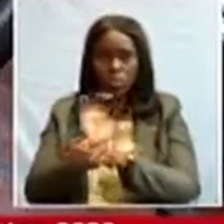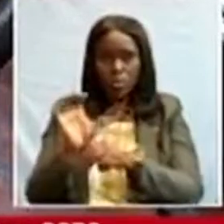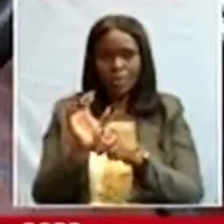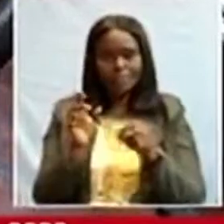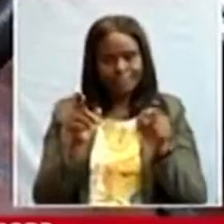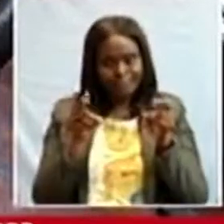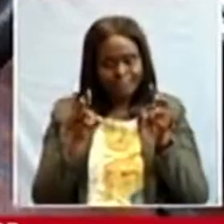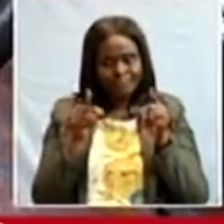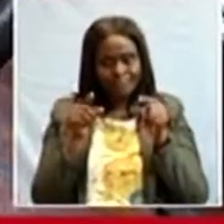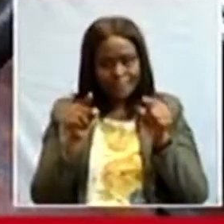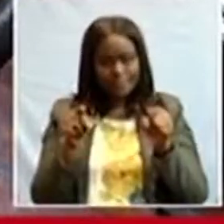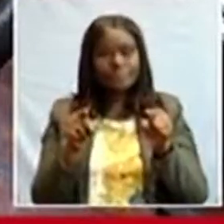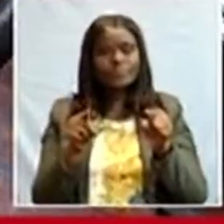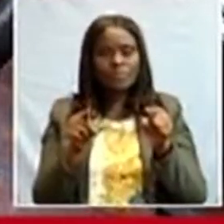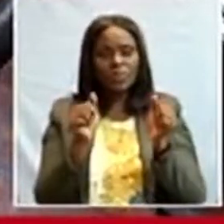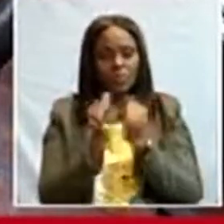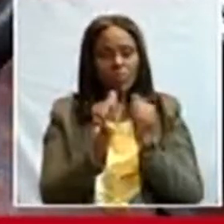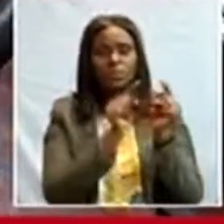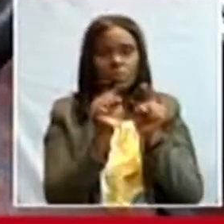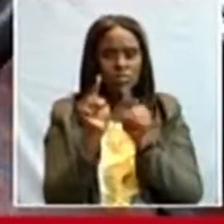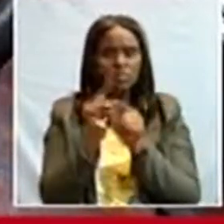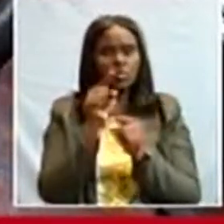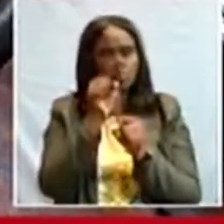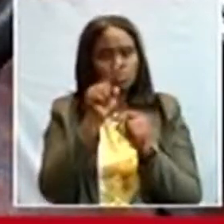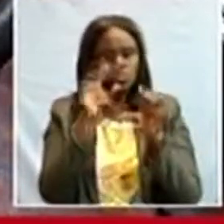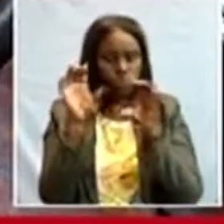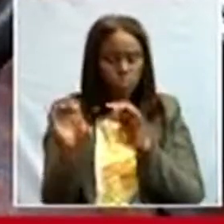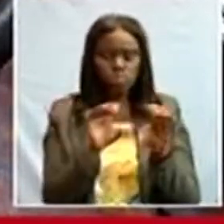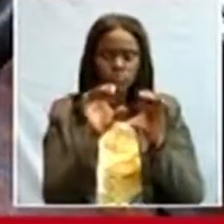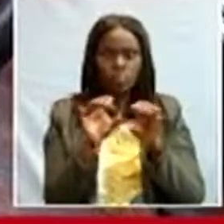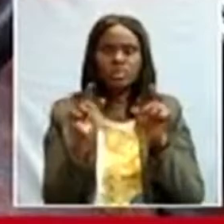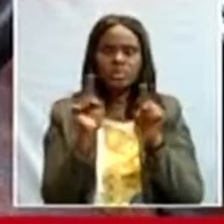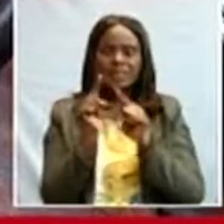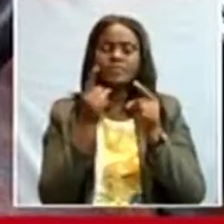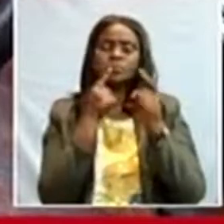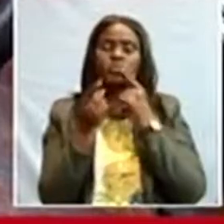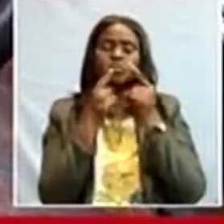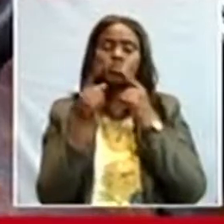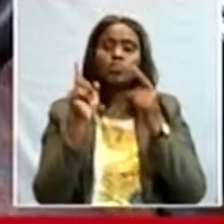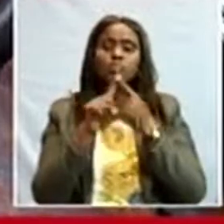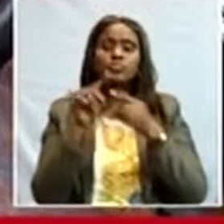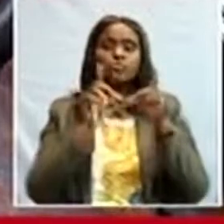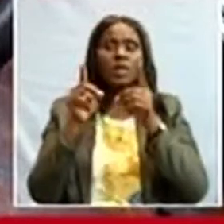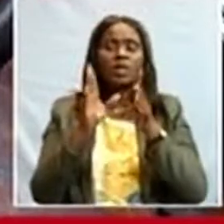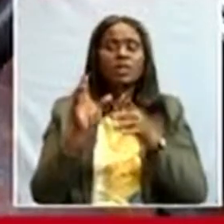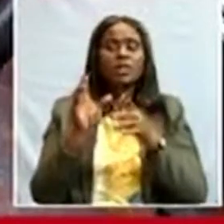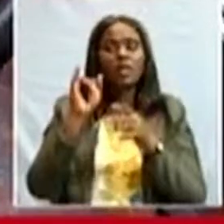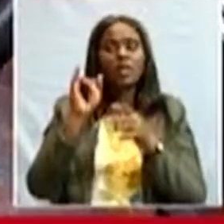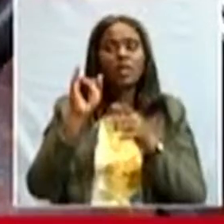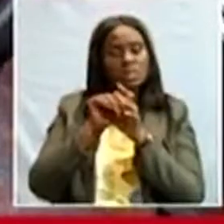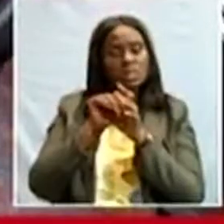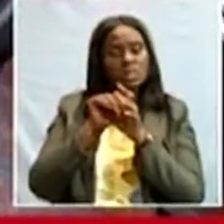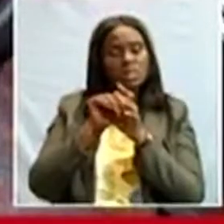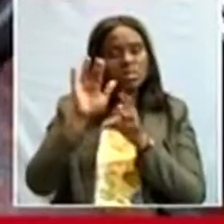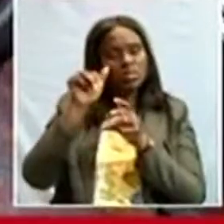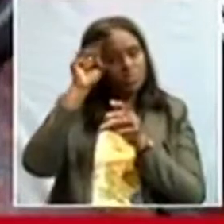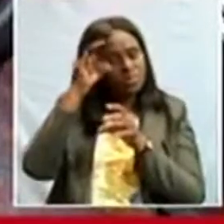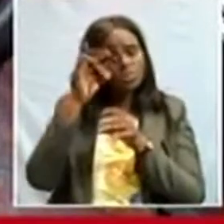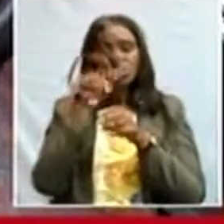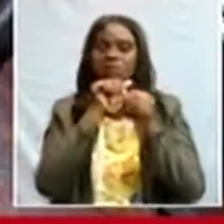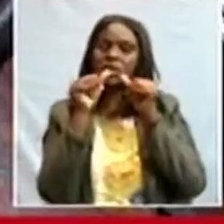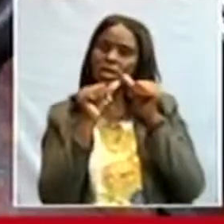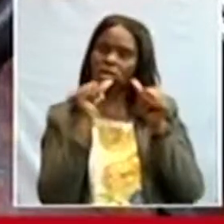and also do talk to the director ICT at Minister of